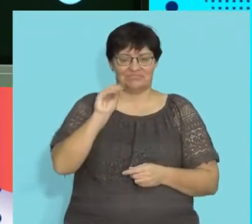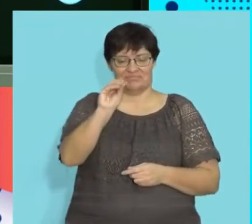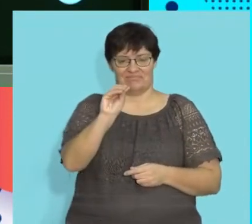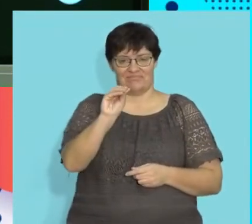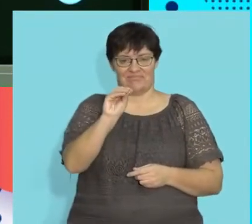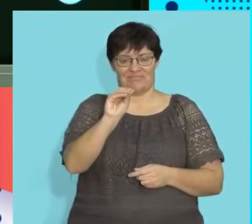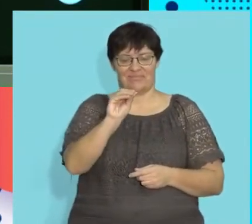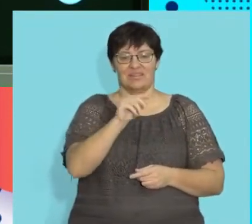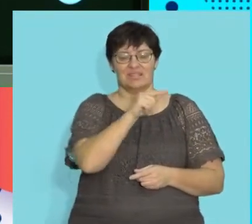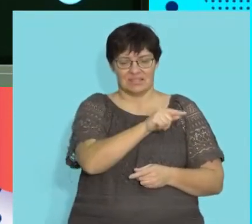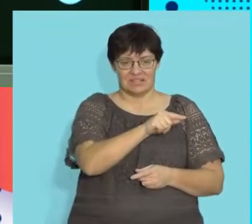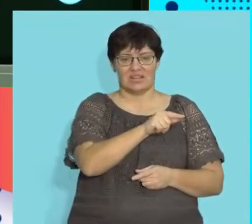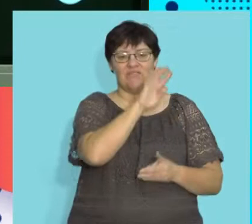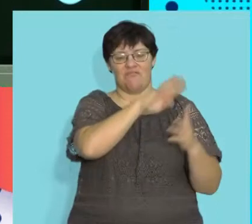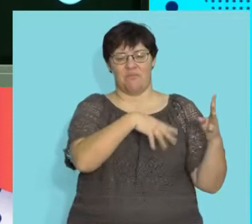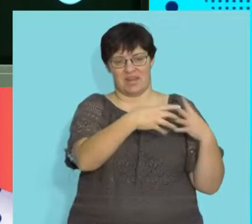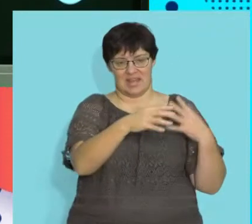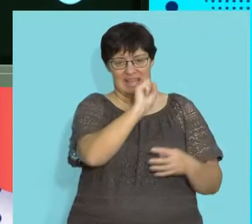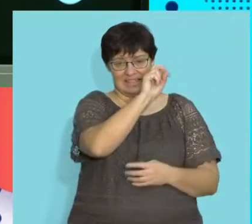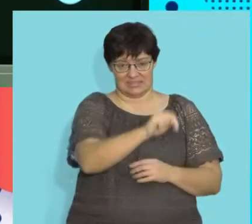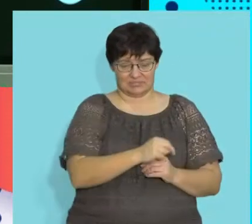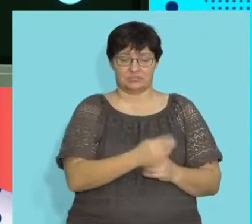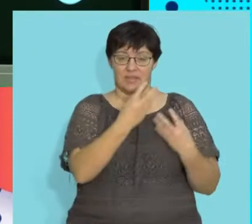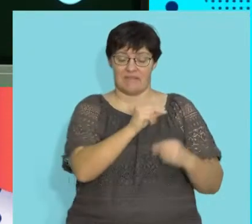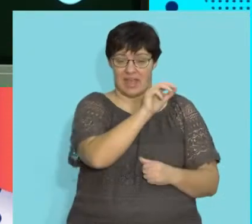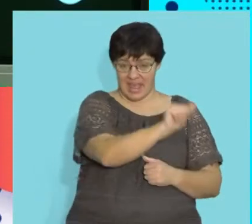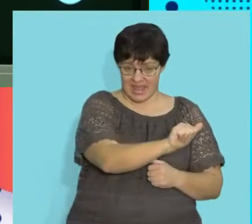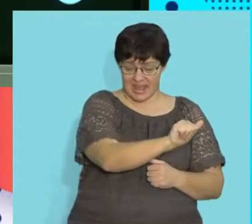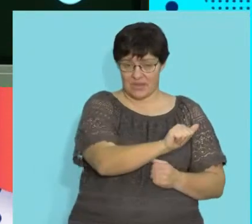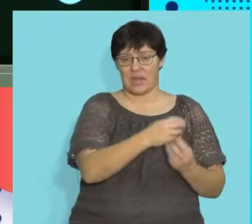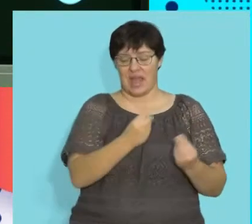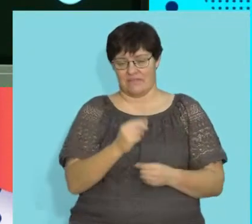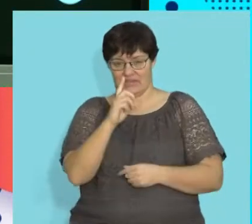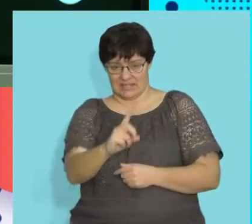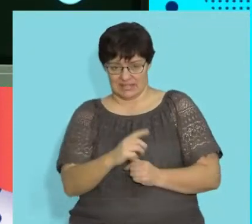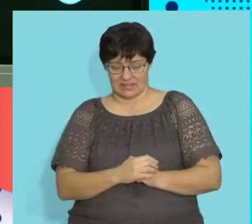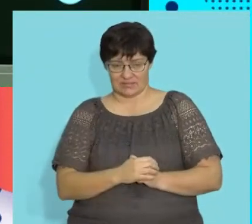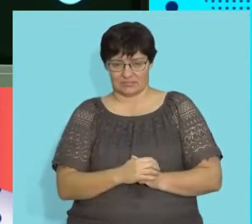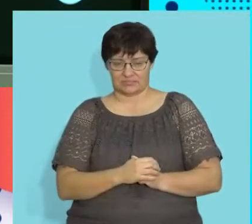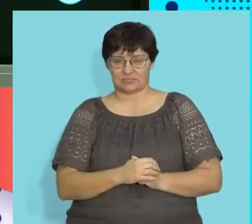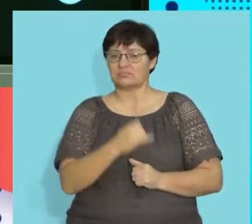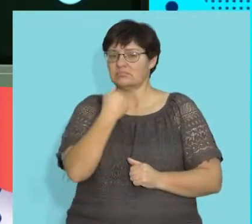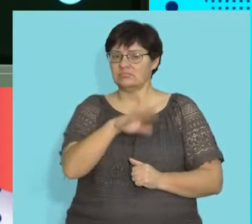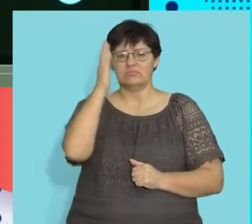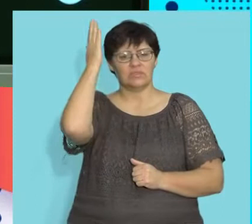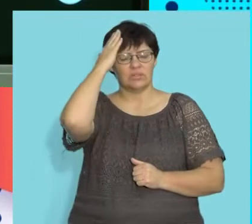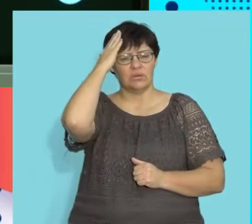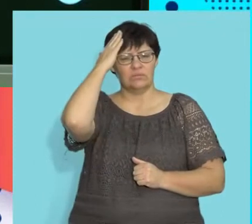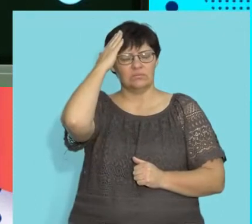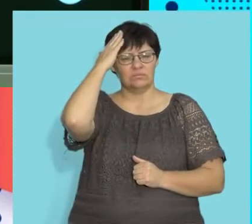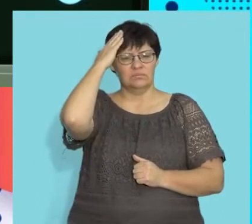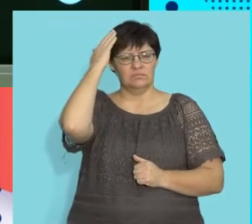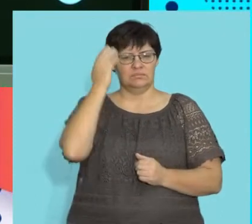into our arithmetic series formula. We have A and we have D. But we still need to